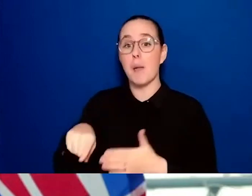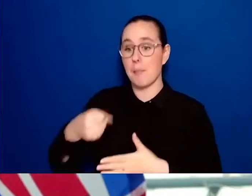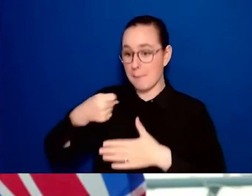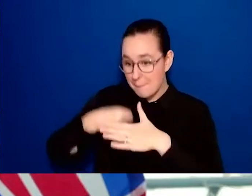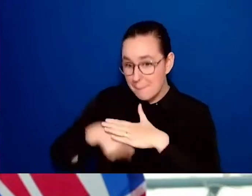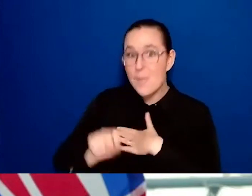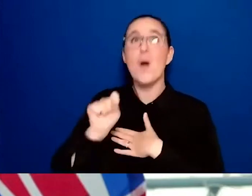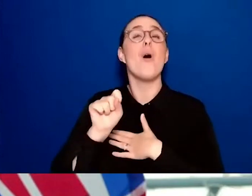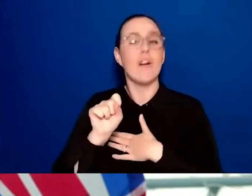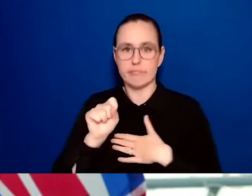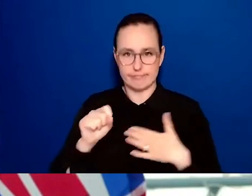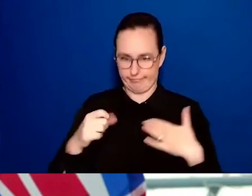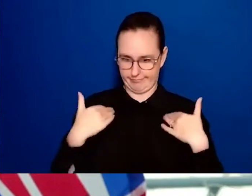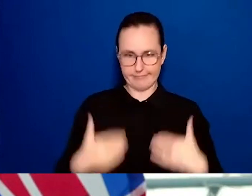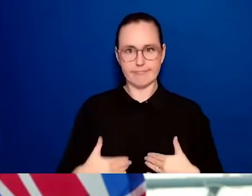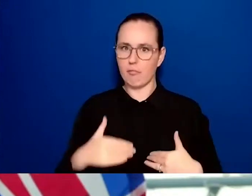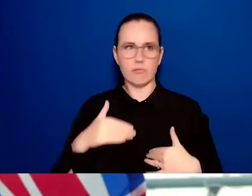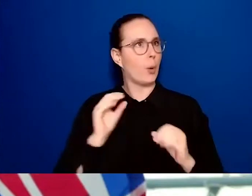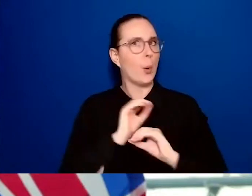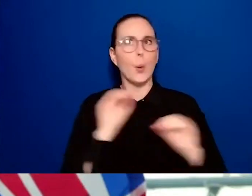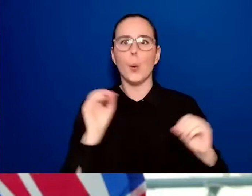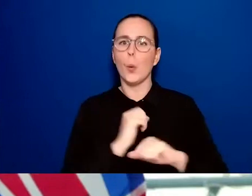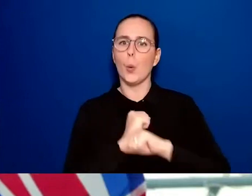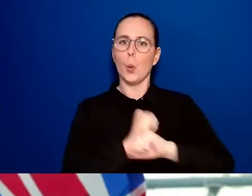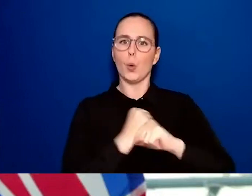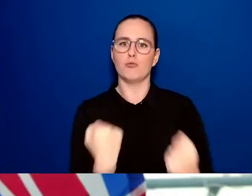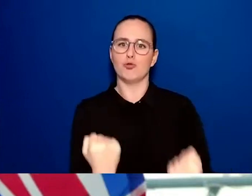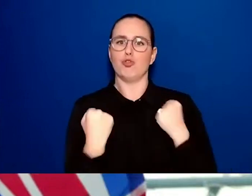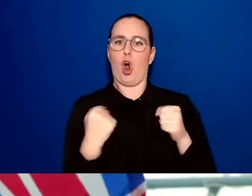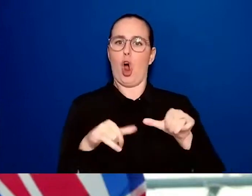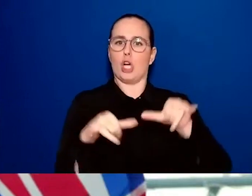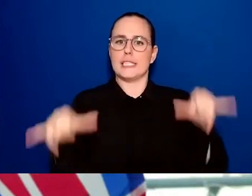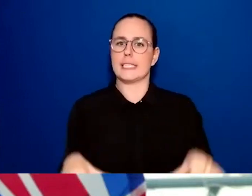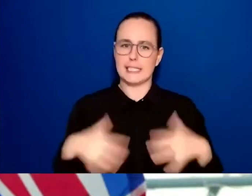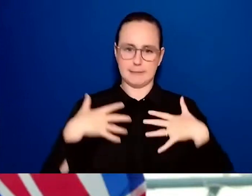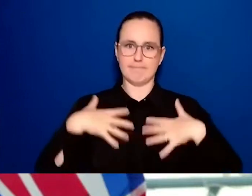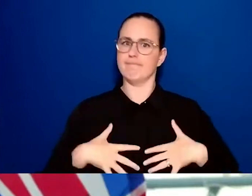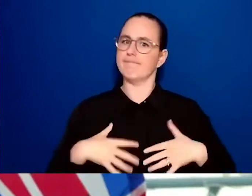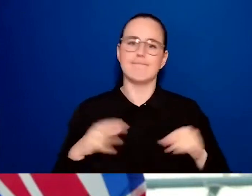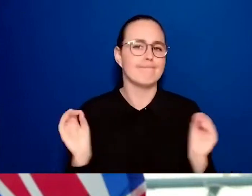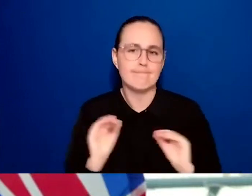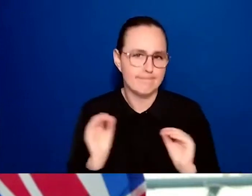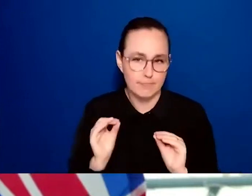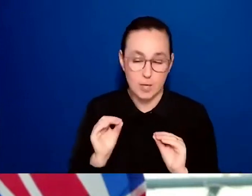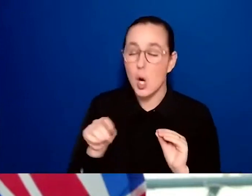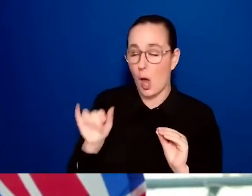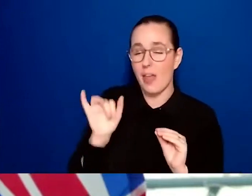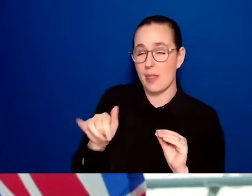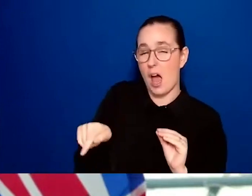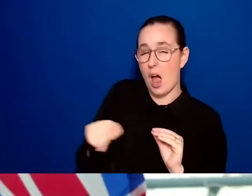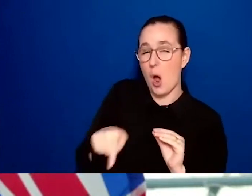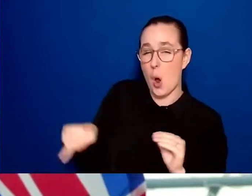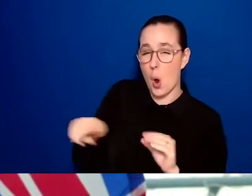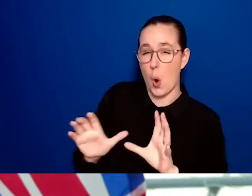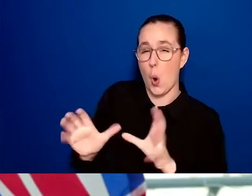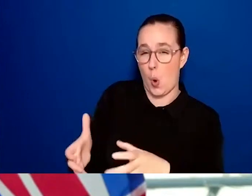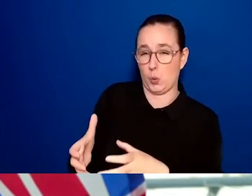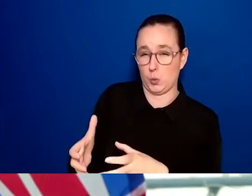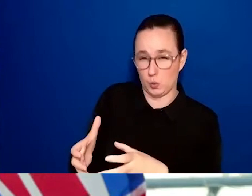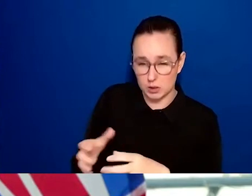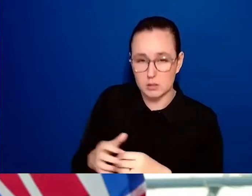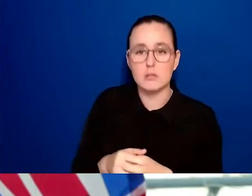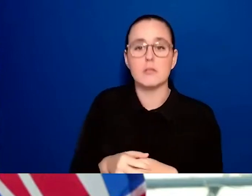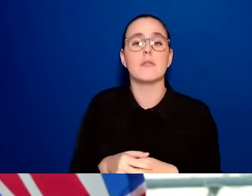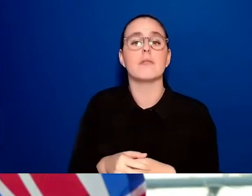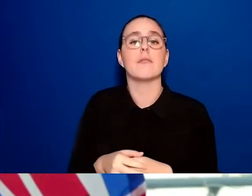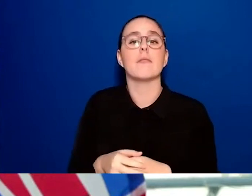well, particularly the cell-mediated immunity like your T cells and your B cells. And people who've had a bone marrow or